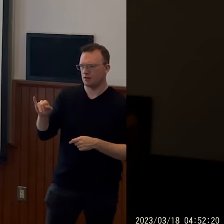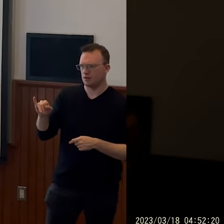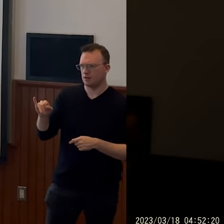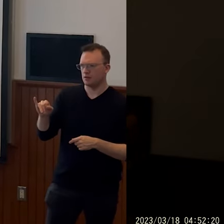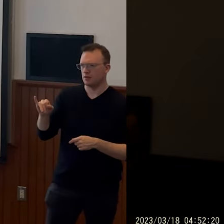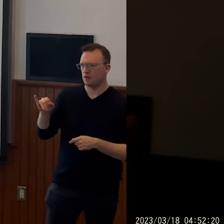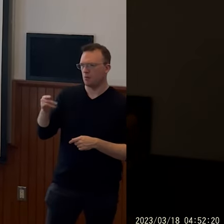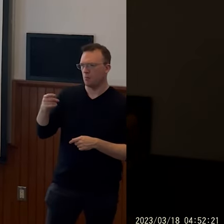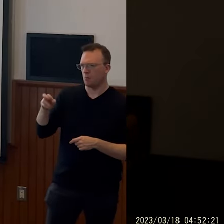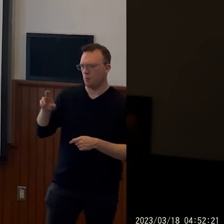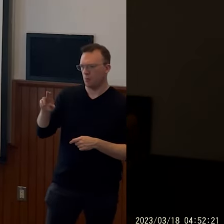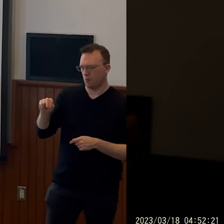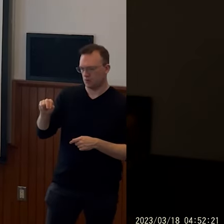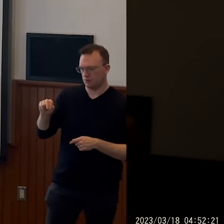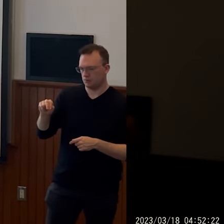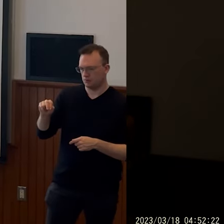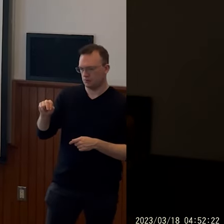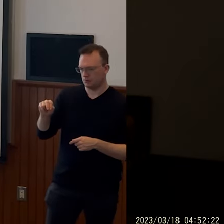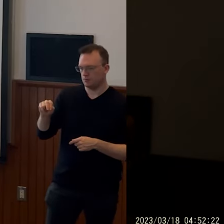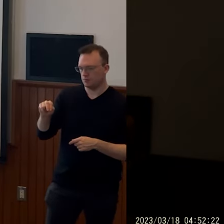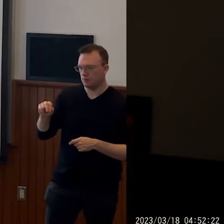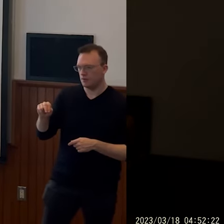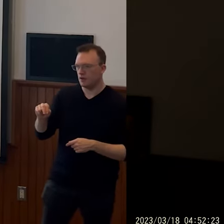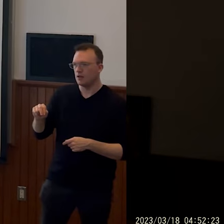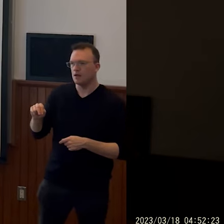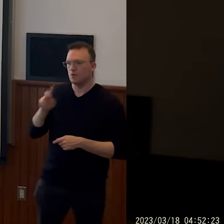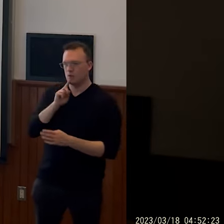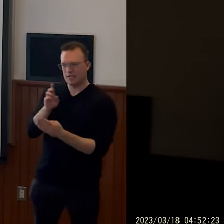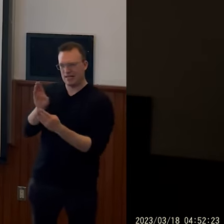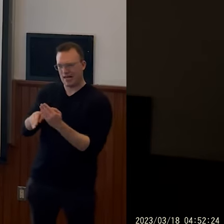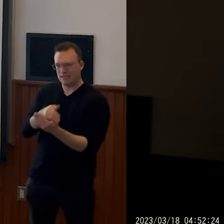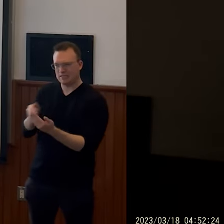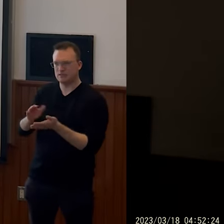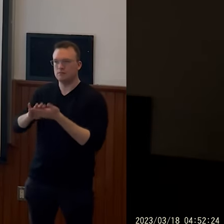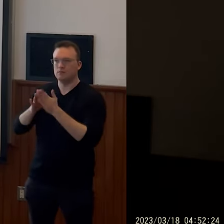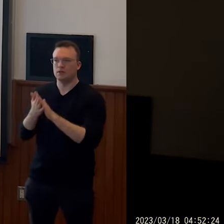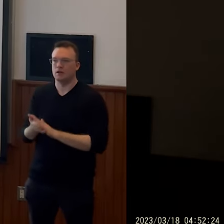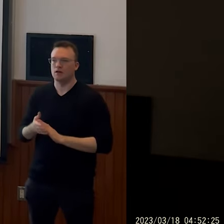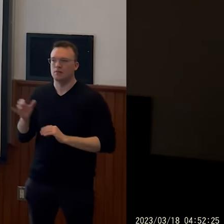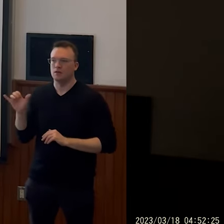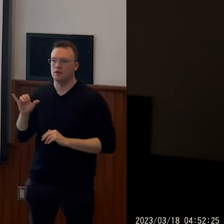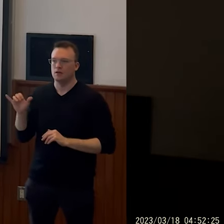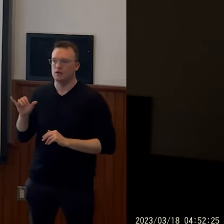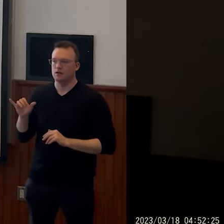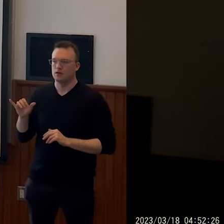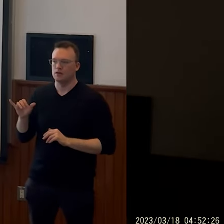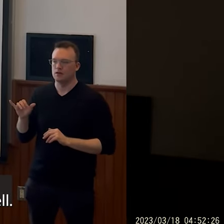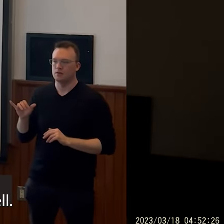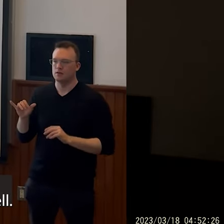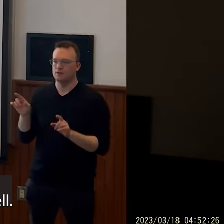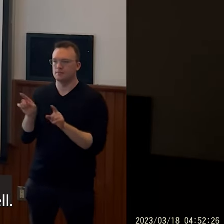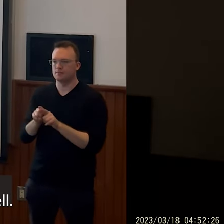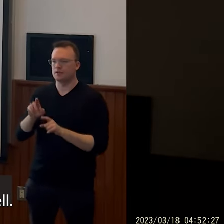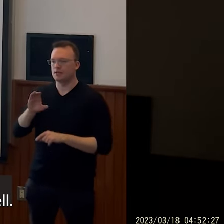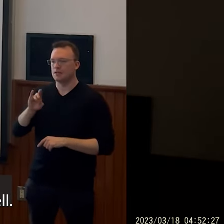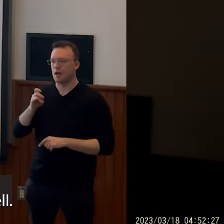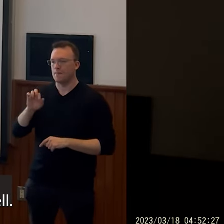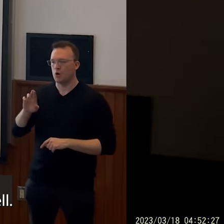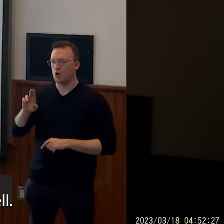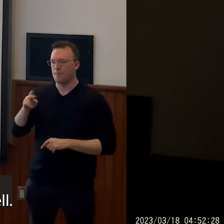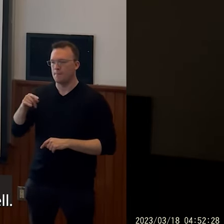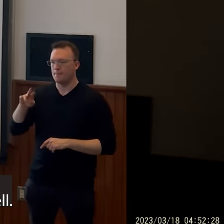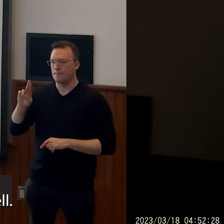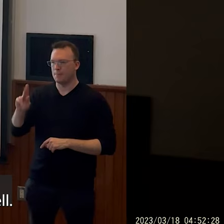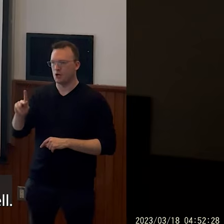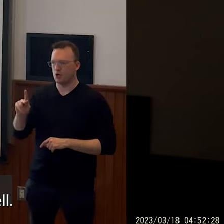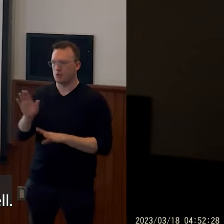sci-fi porn film, but at the end, it will kind of become claimed as a cyberpunk film.